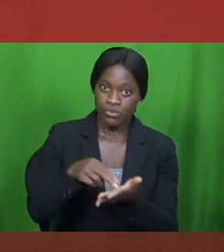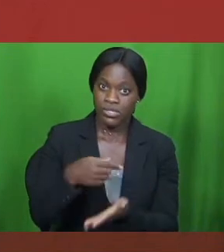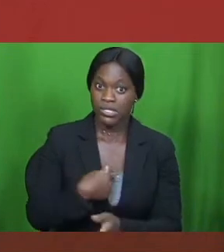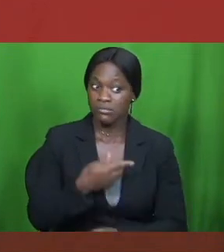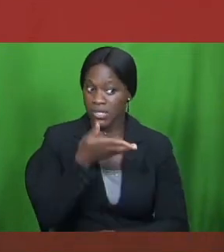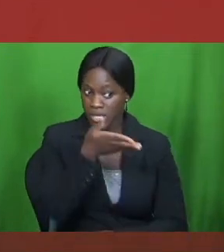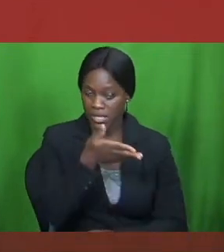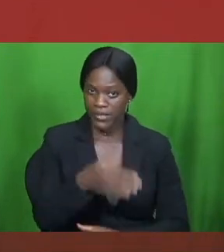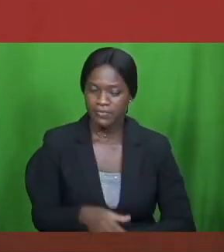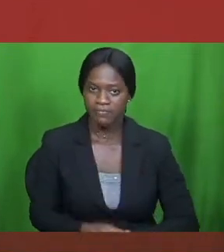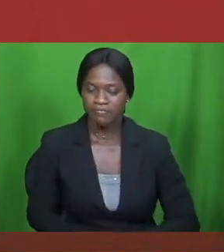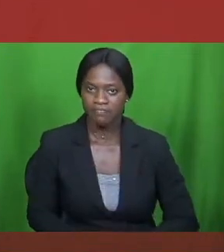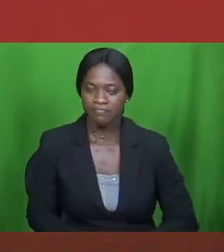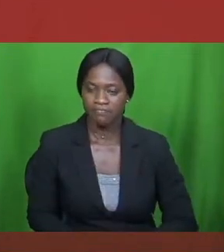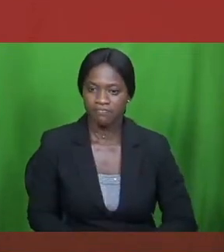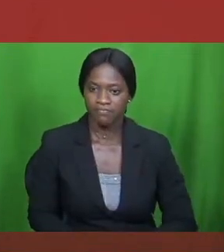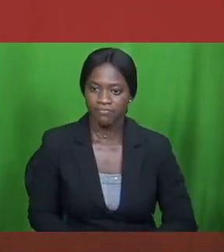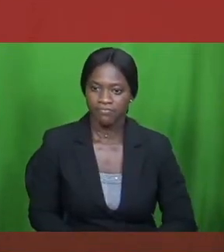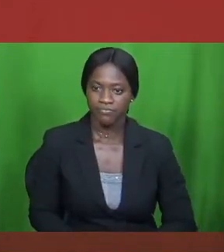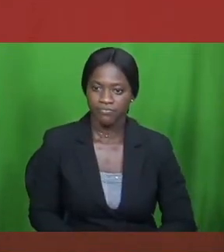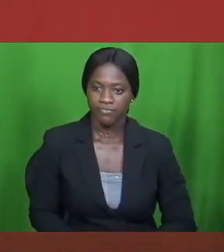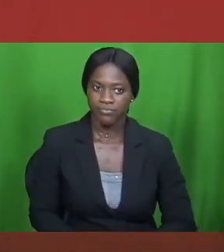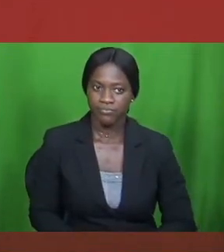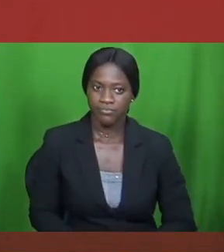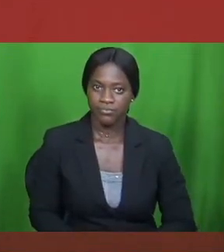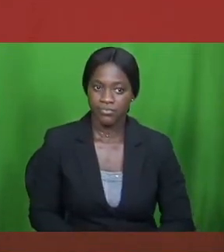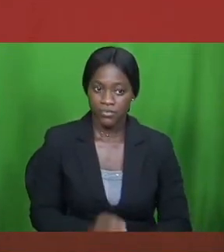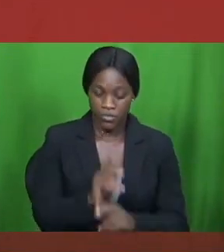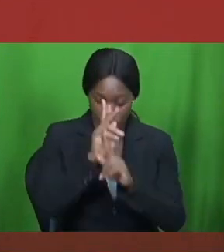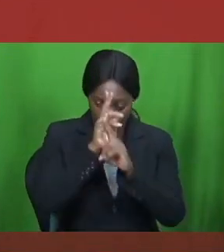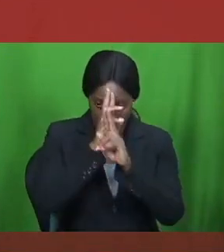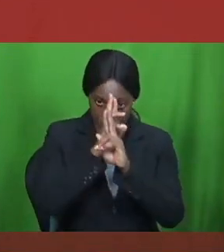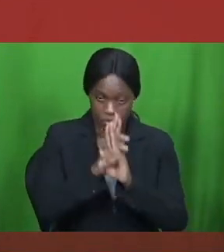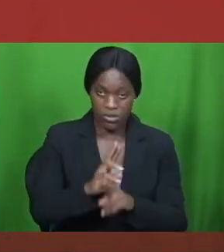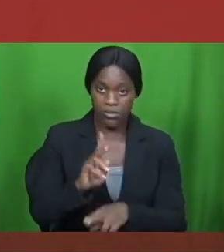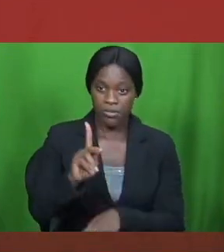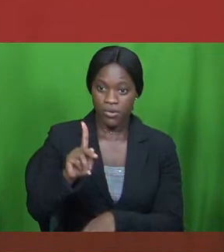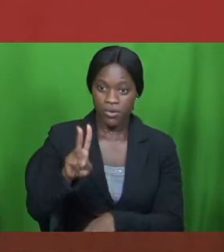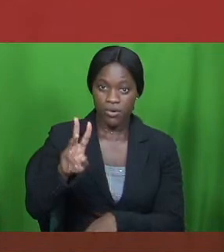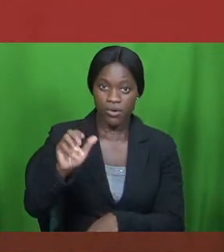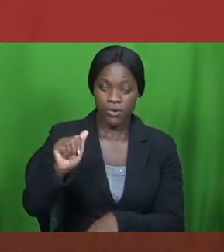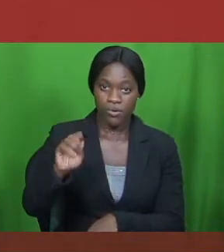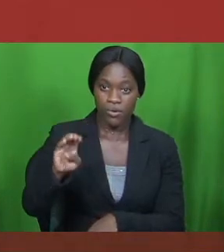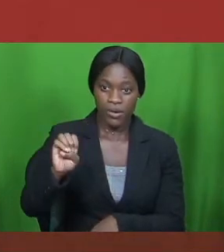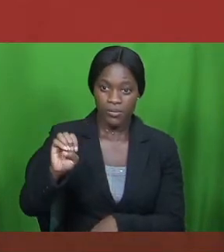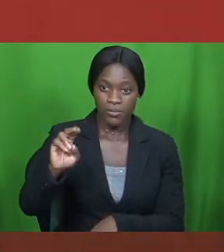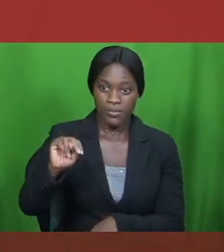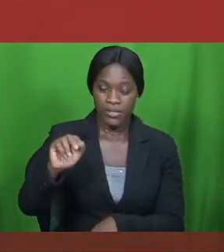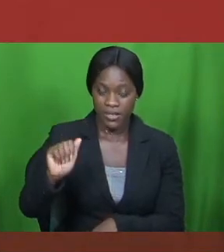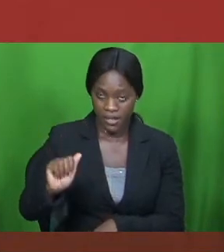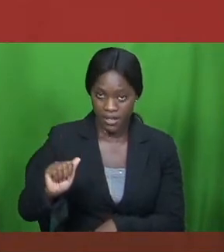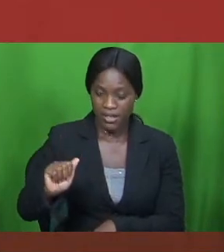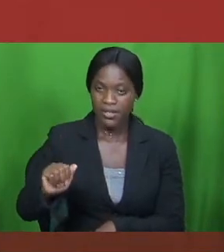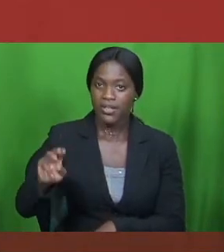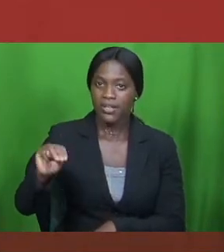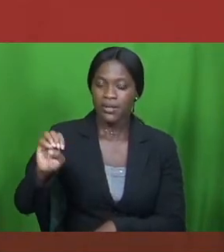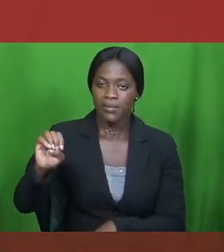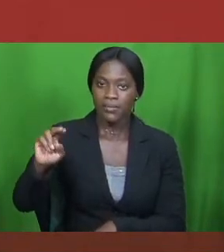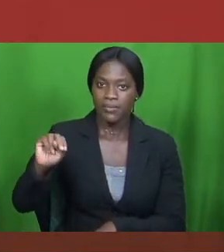Honorable Kobina Mensah Woyomi, this is the task for you.